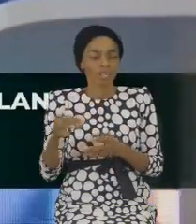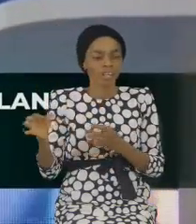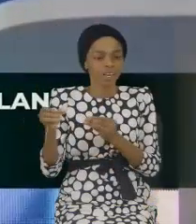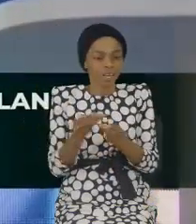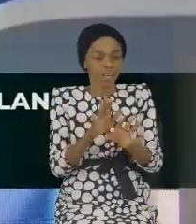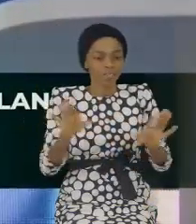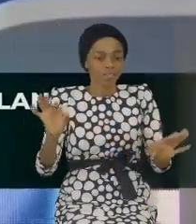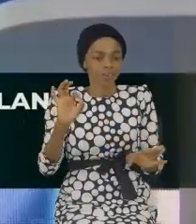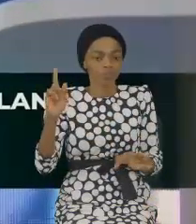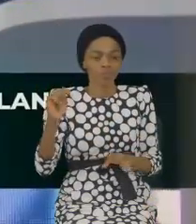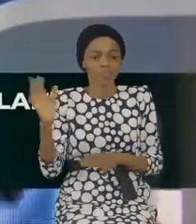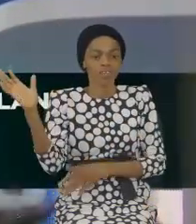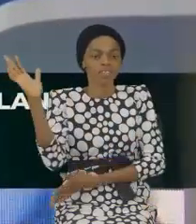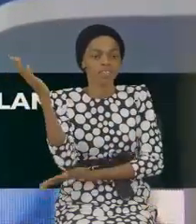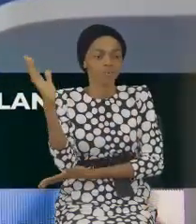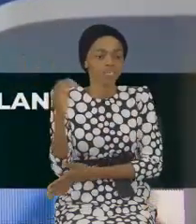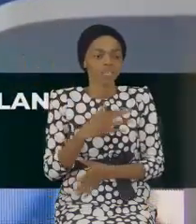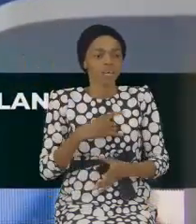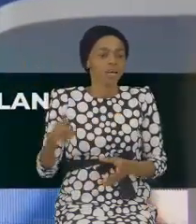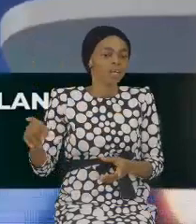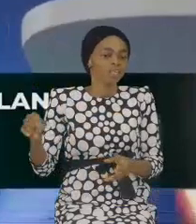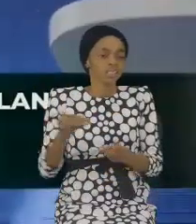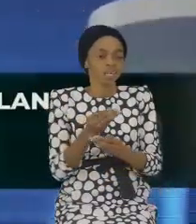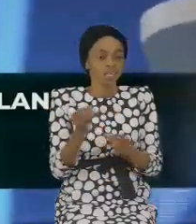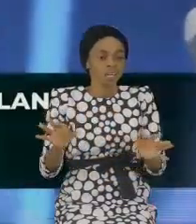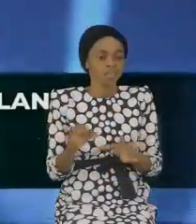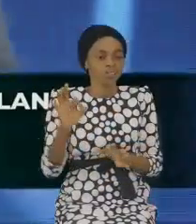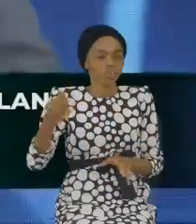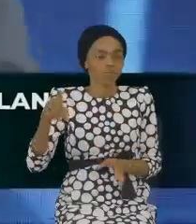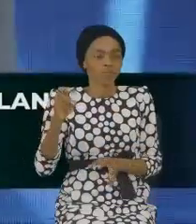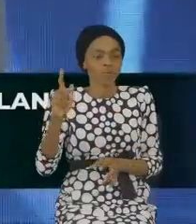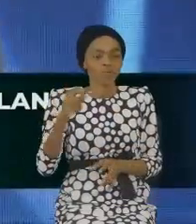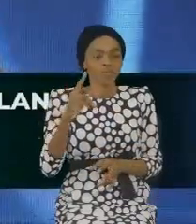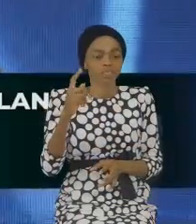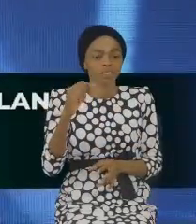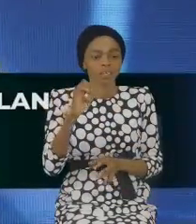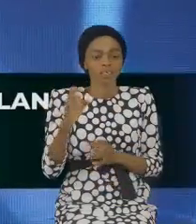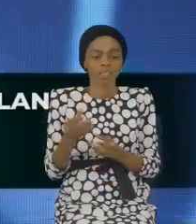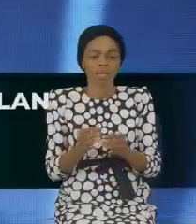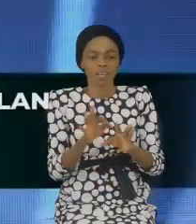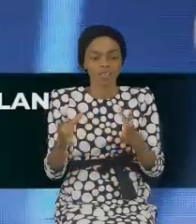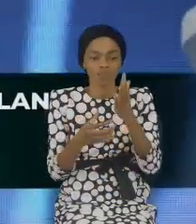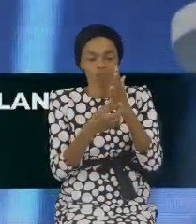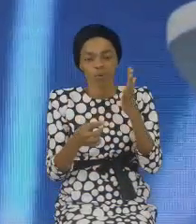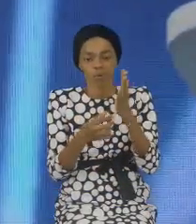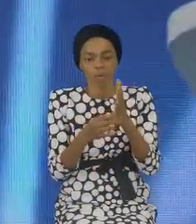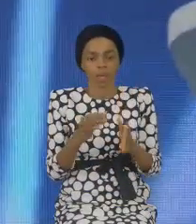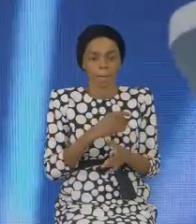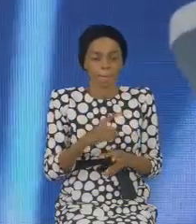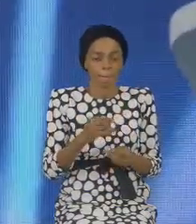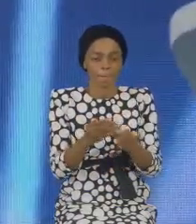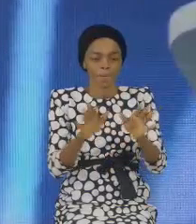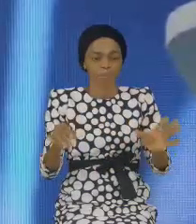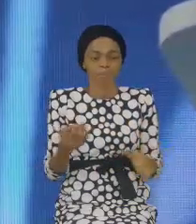of pomegranates, and a land of oil, olive, and a land of honey." And then in verse